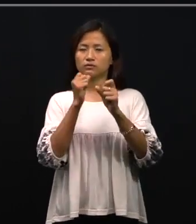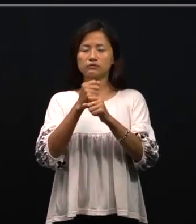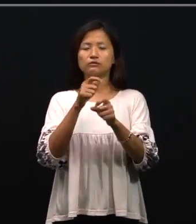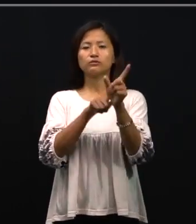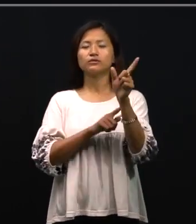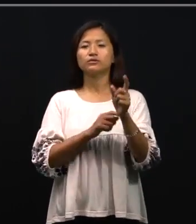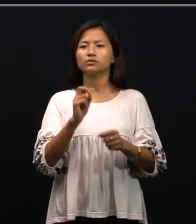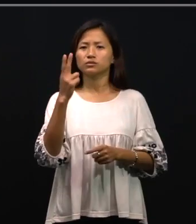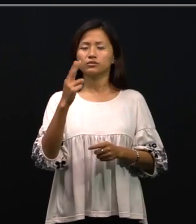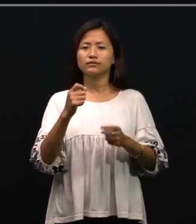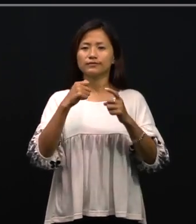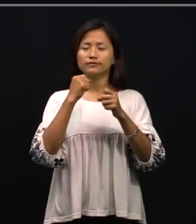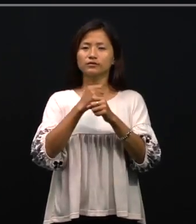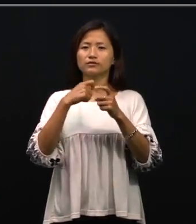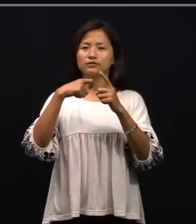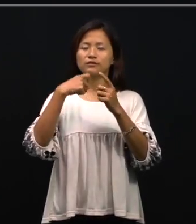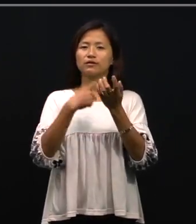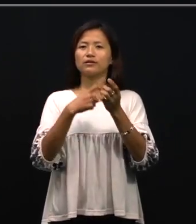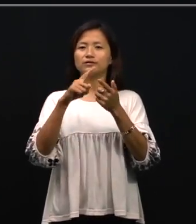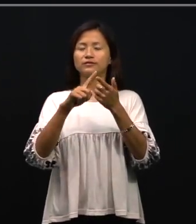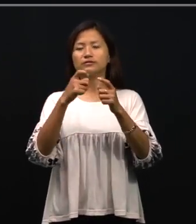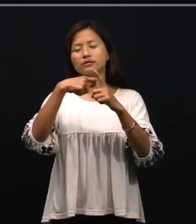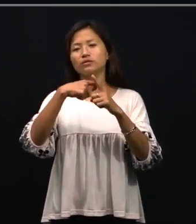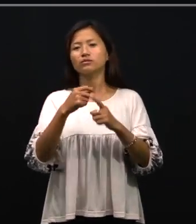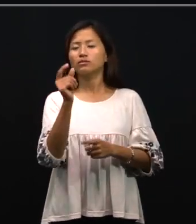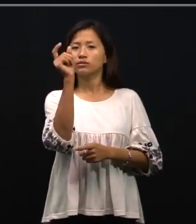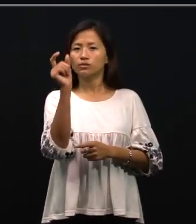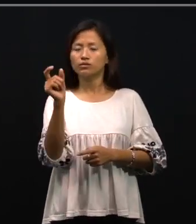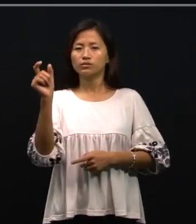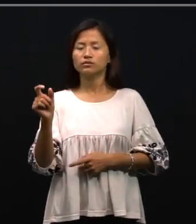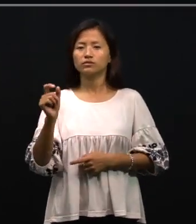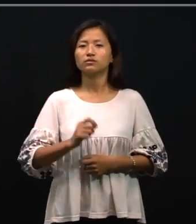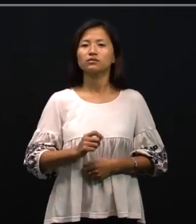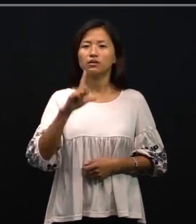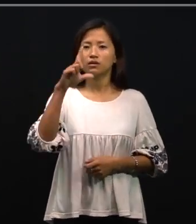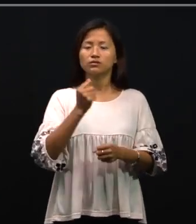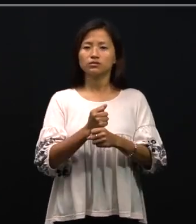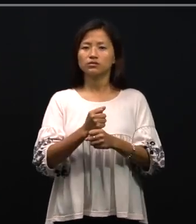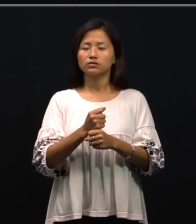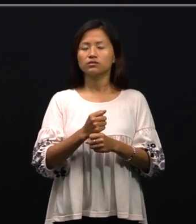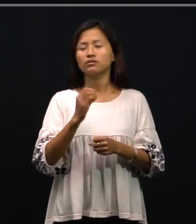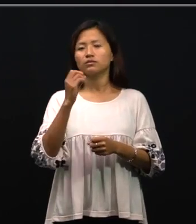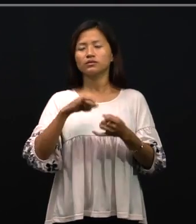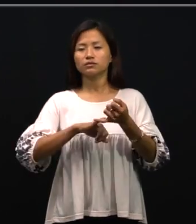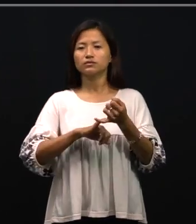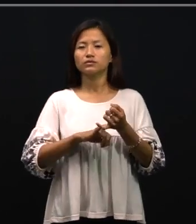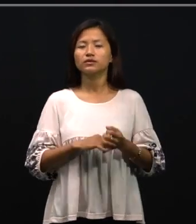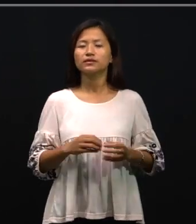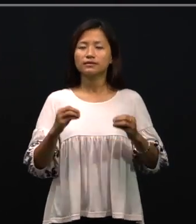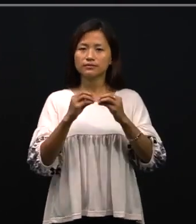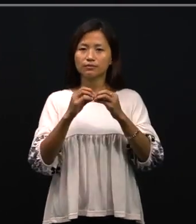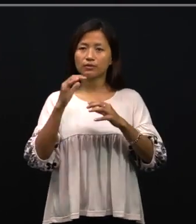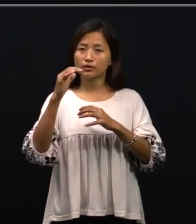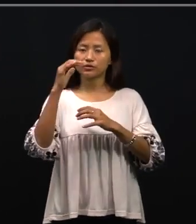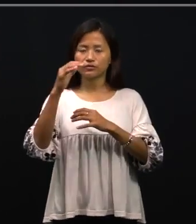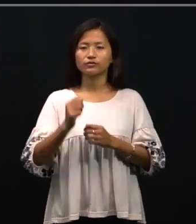two Greek words. Bios means life and logos means course of study. So biology is the branch of science which